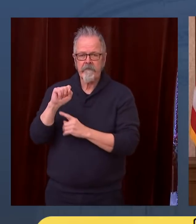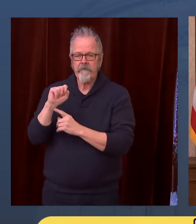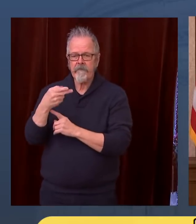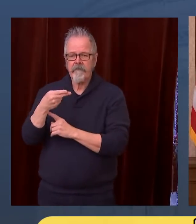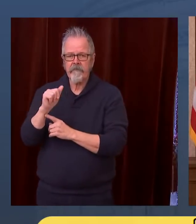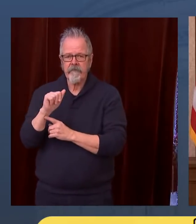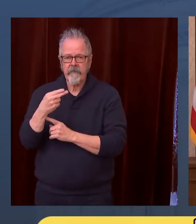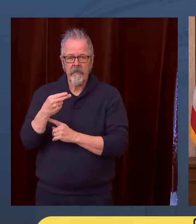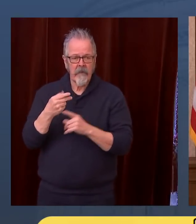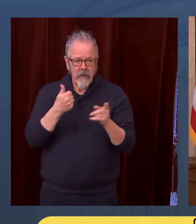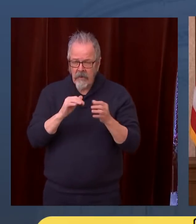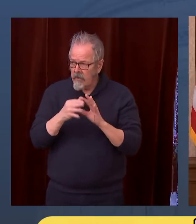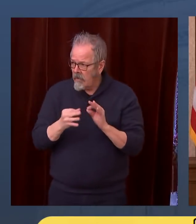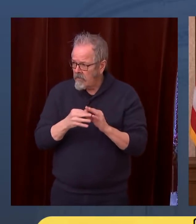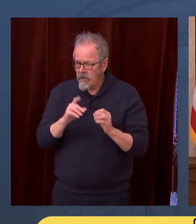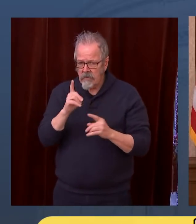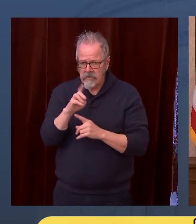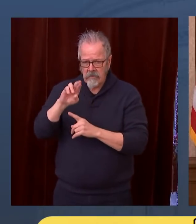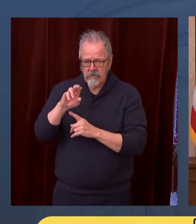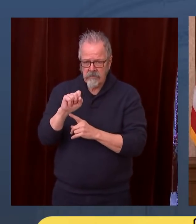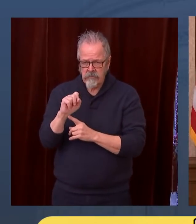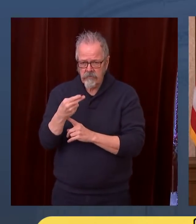Shah.